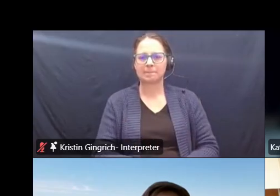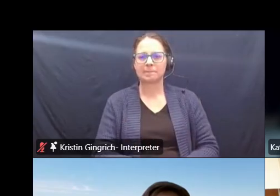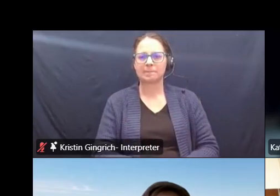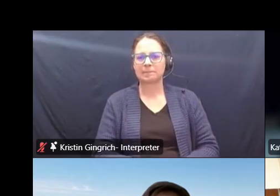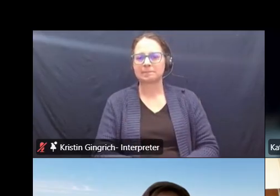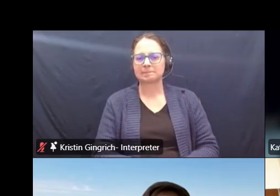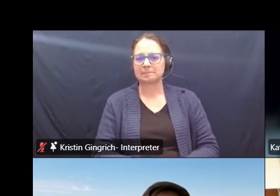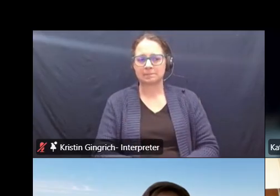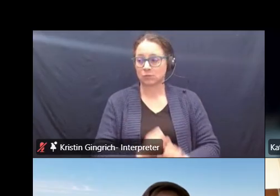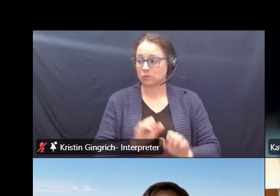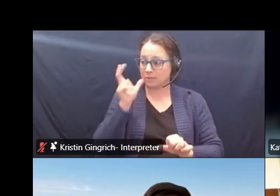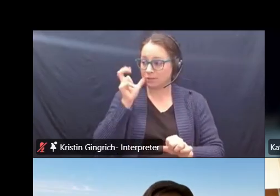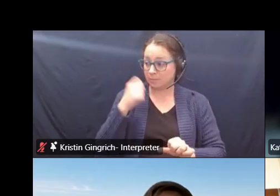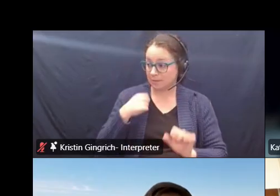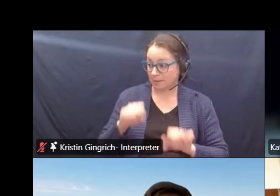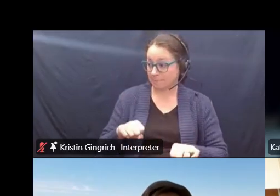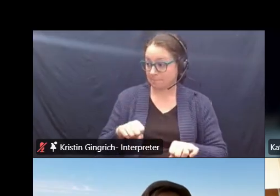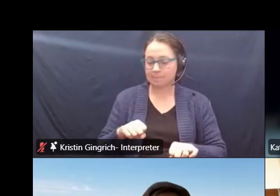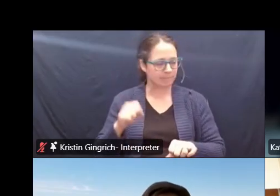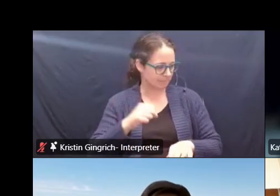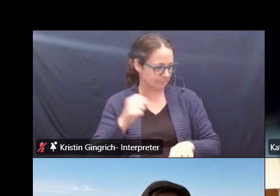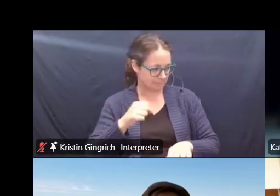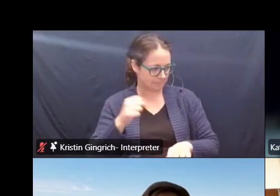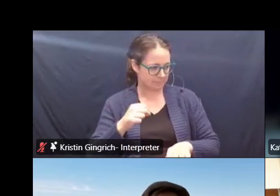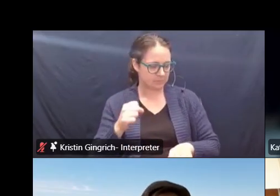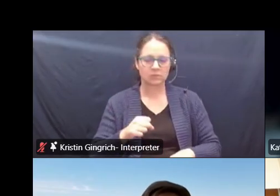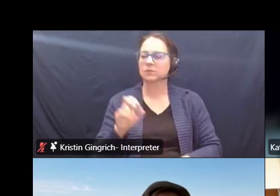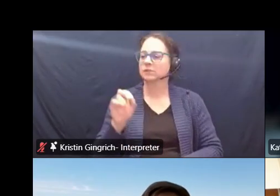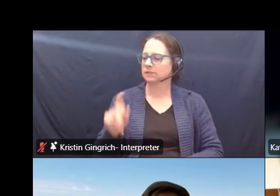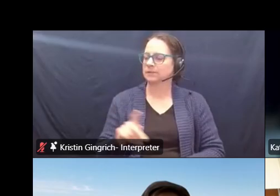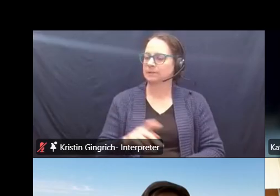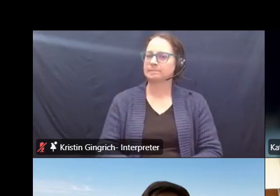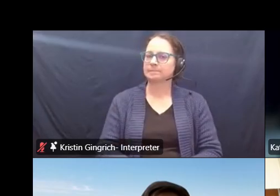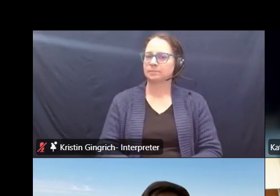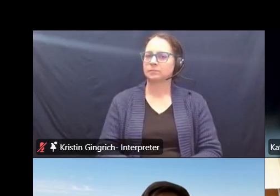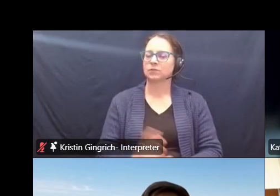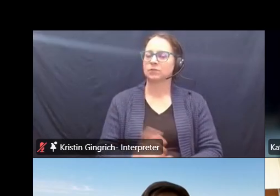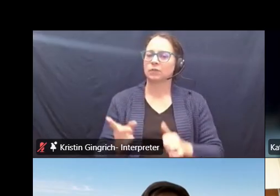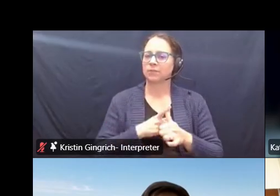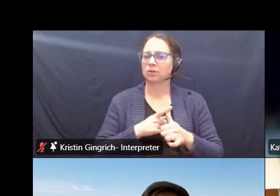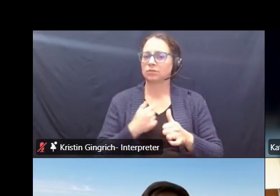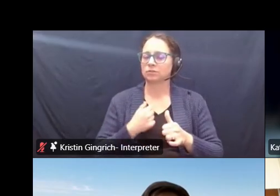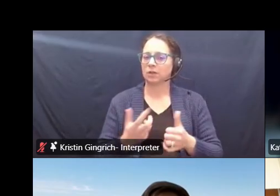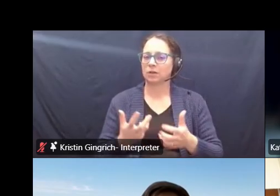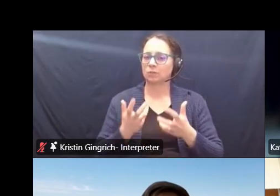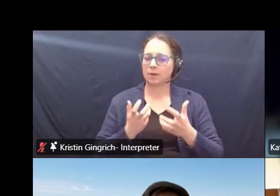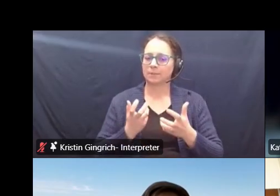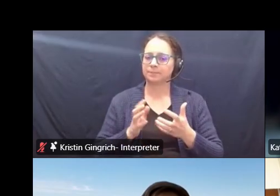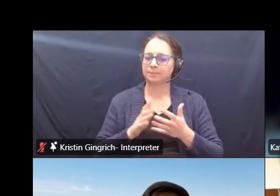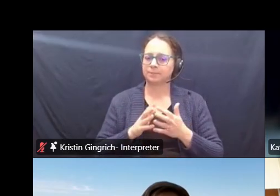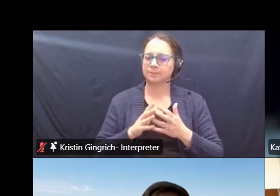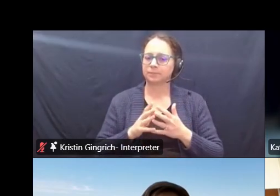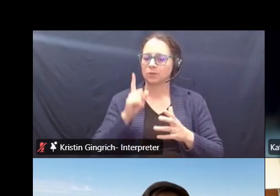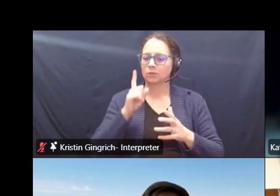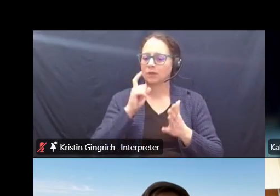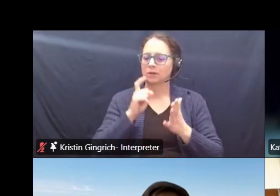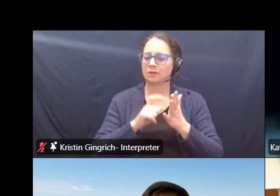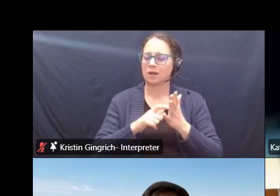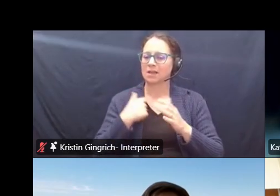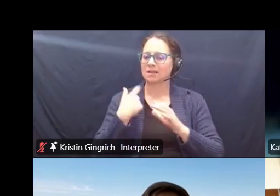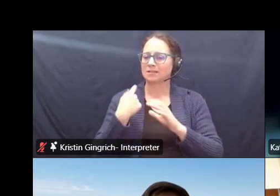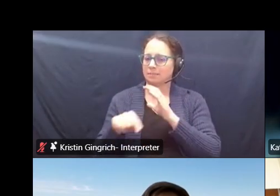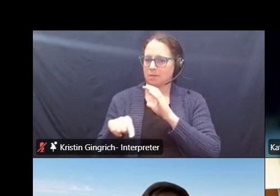are you able to hear me? Yes. Okay. So first of all, I would like to acknowledge that I sent an